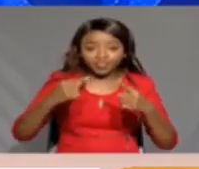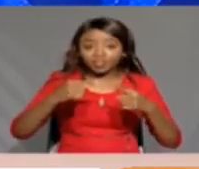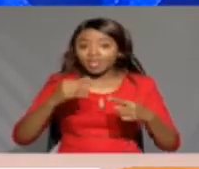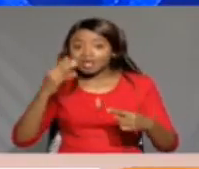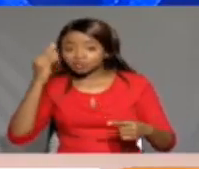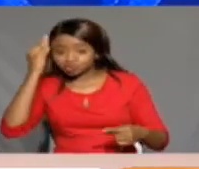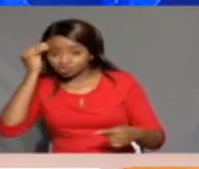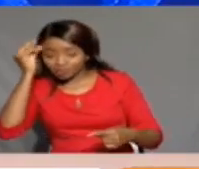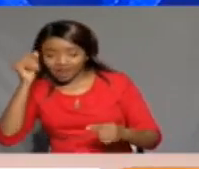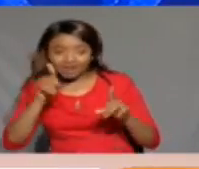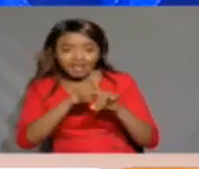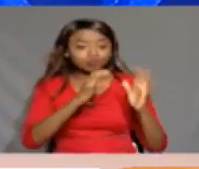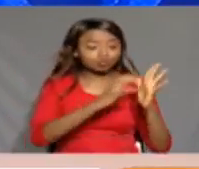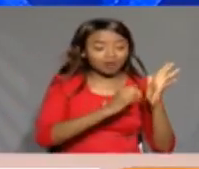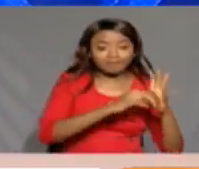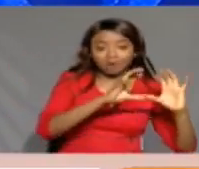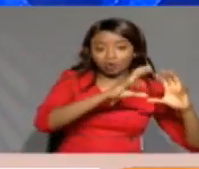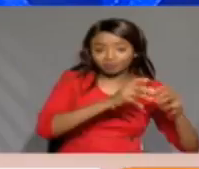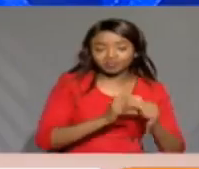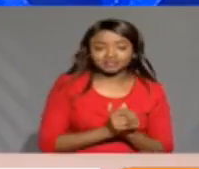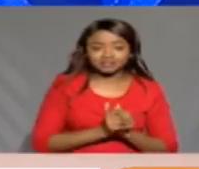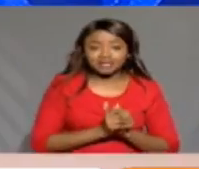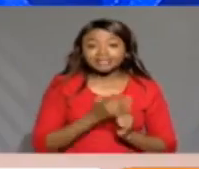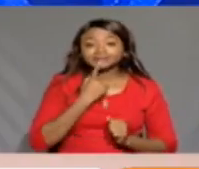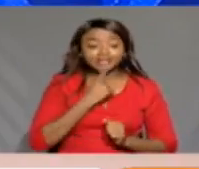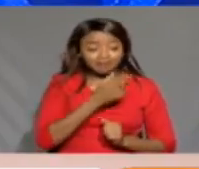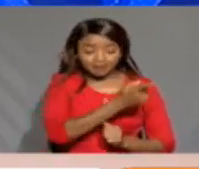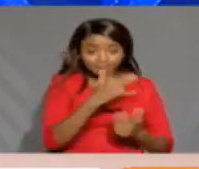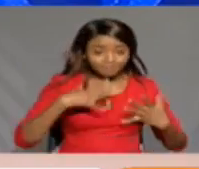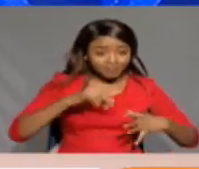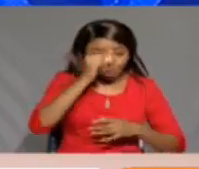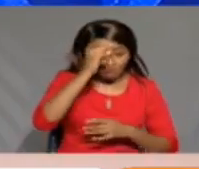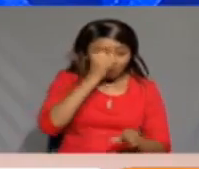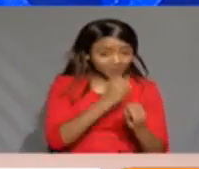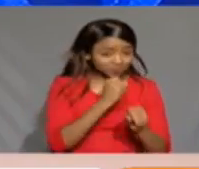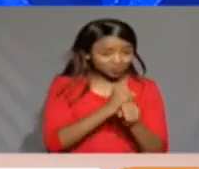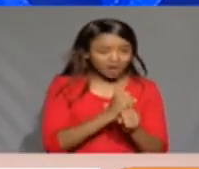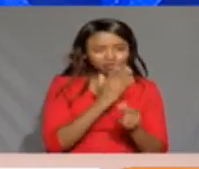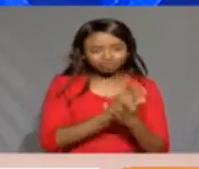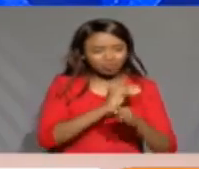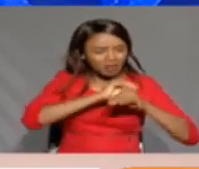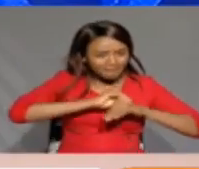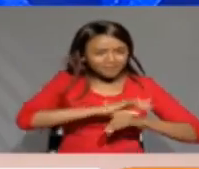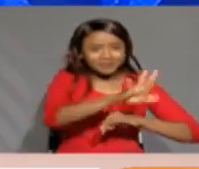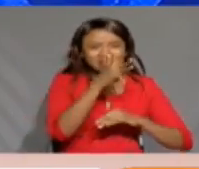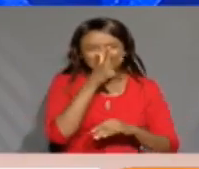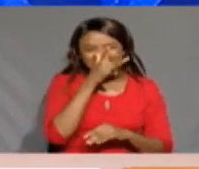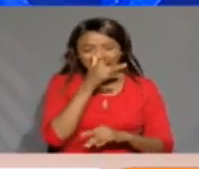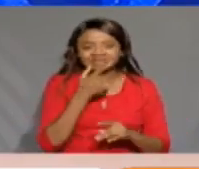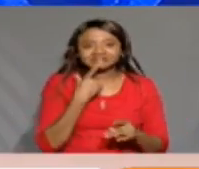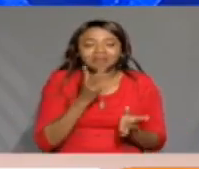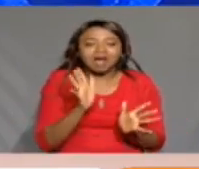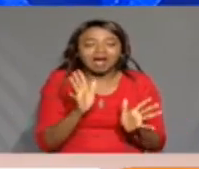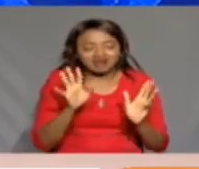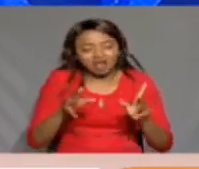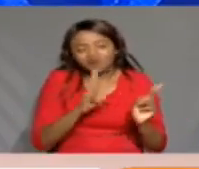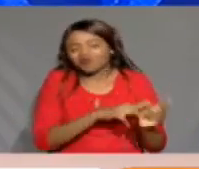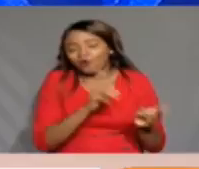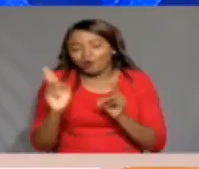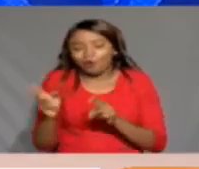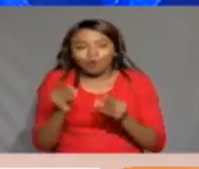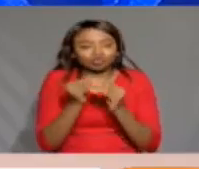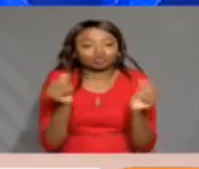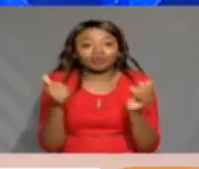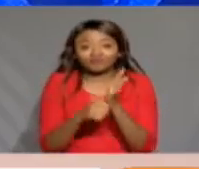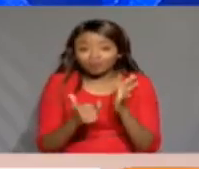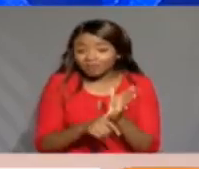and Kamba communities. They claim that these government officials have managed to spread a lie that normalcy has been restored in the